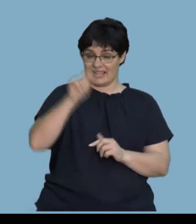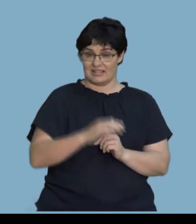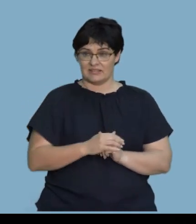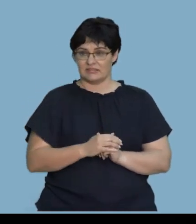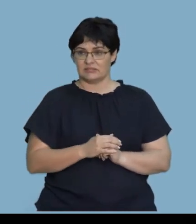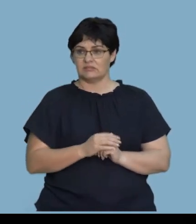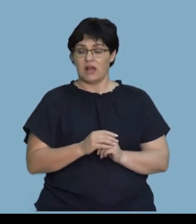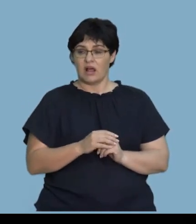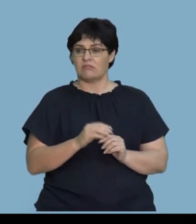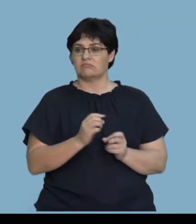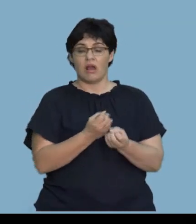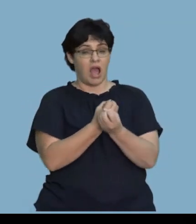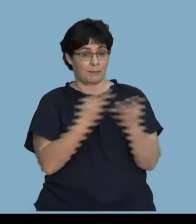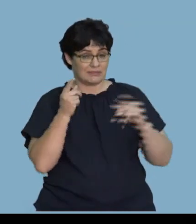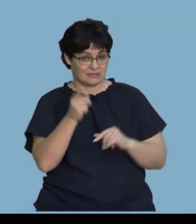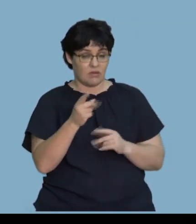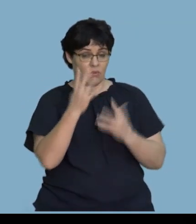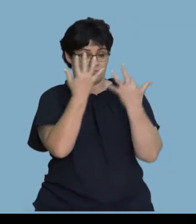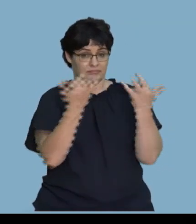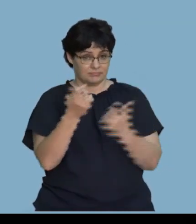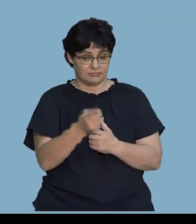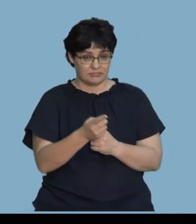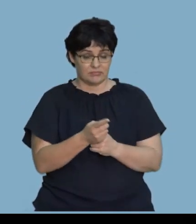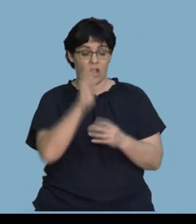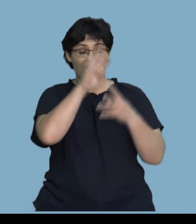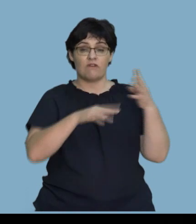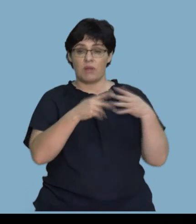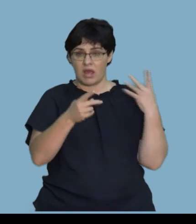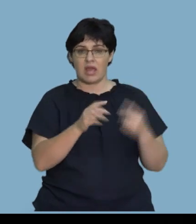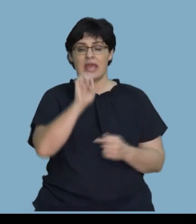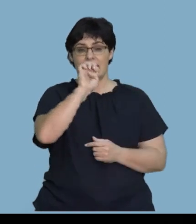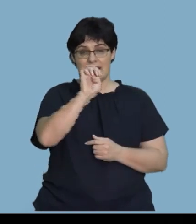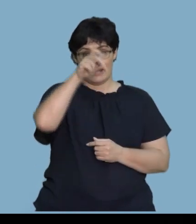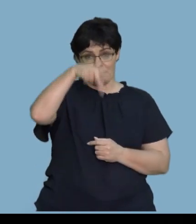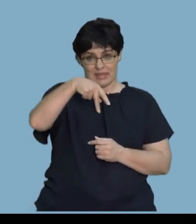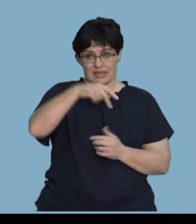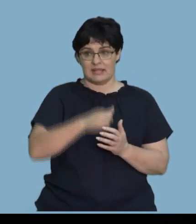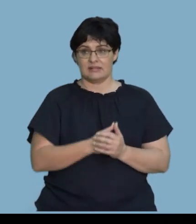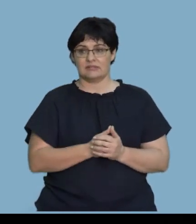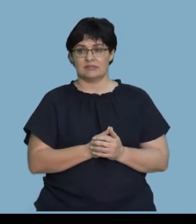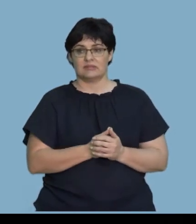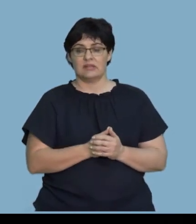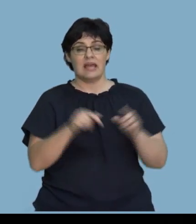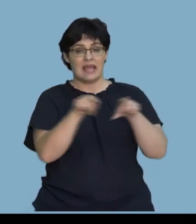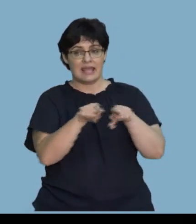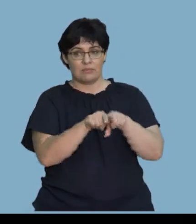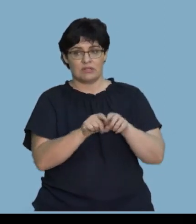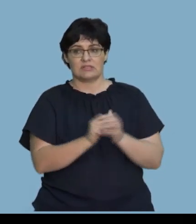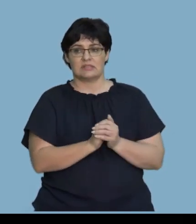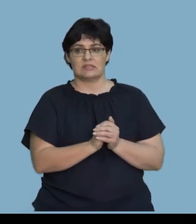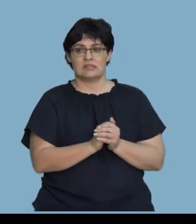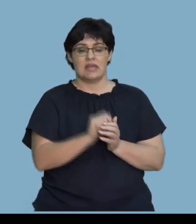quantity that we are calculating. So the formula will be EP, right, is equals to